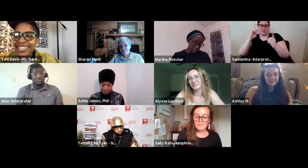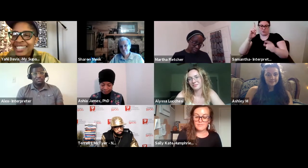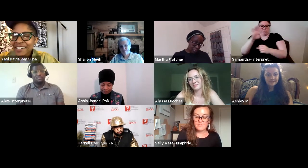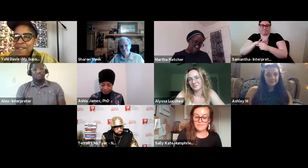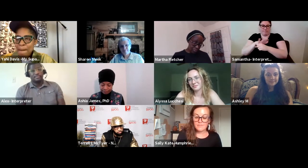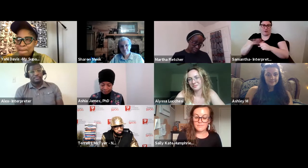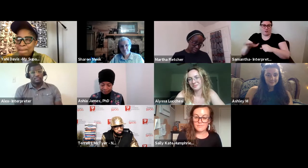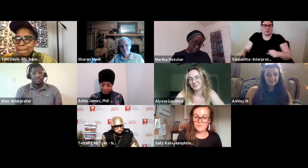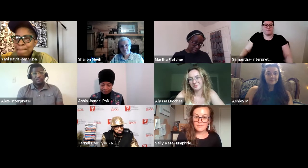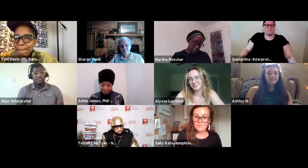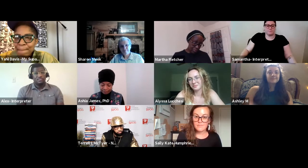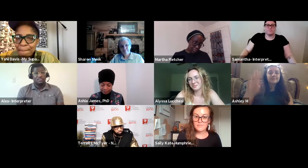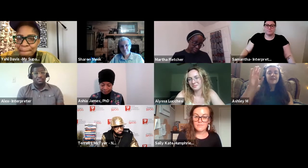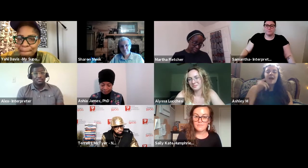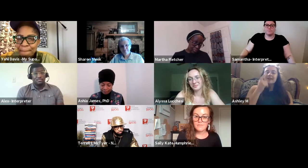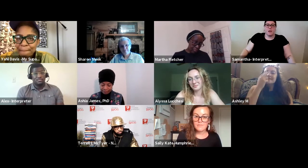that.